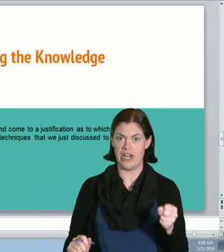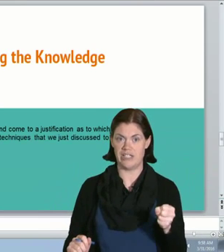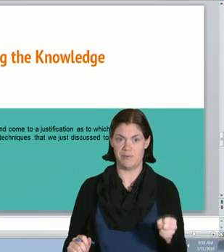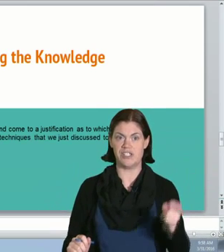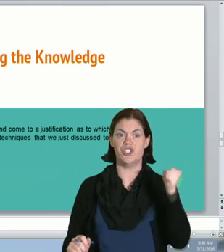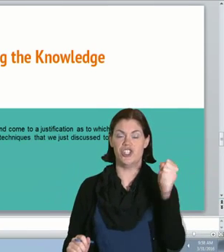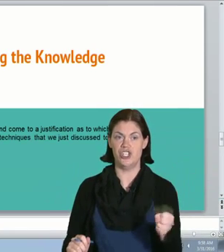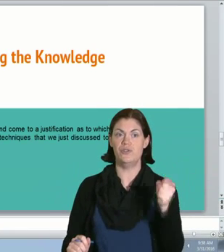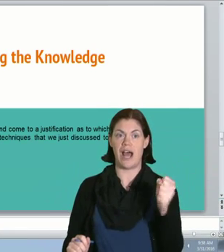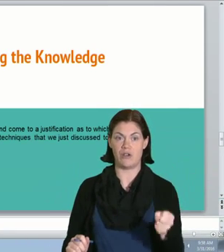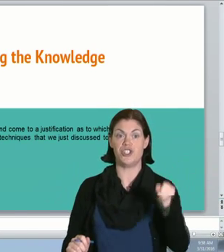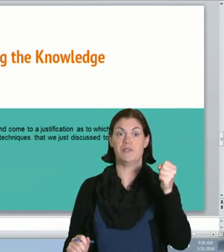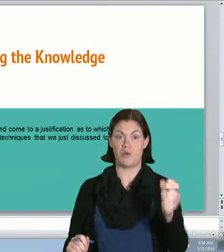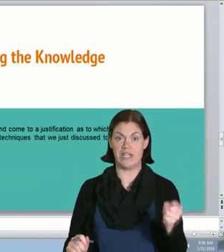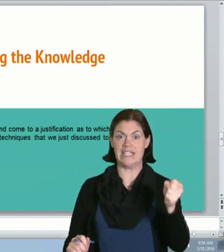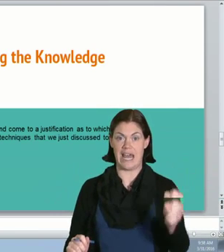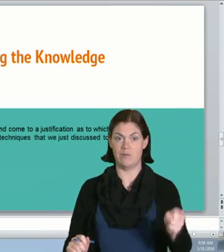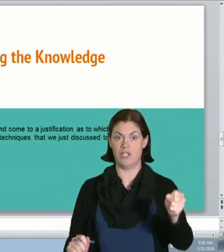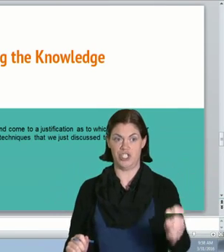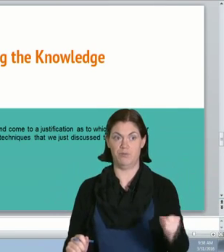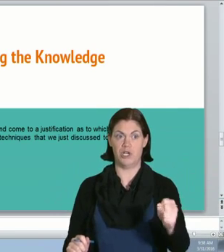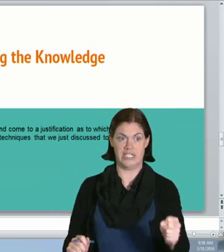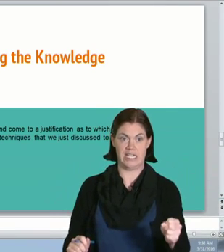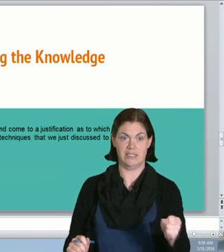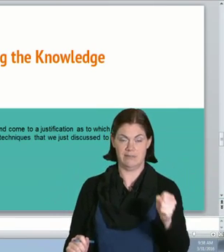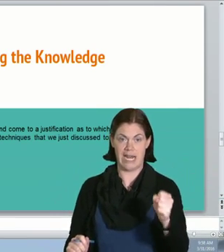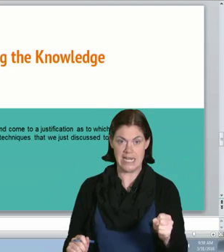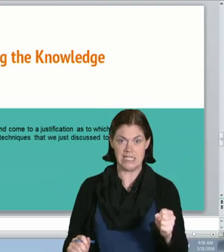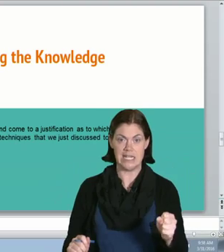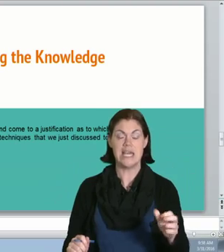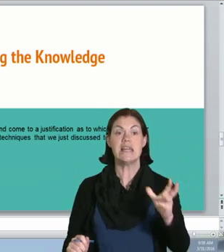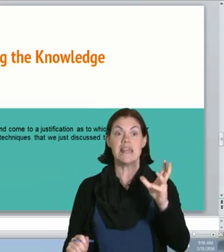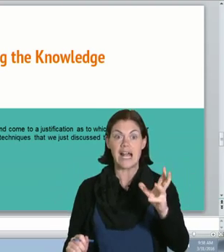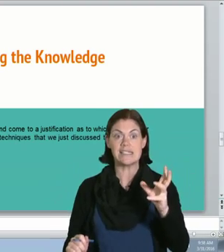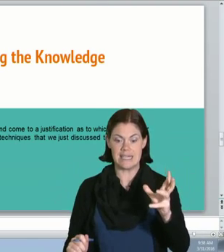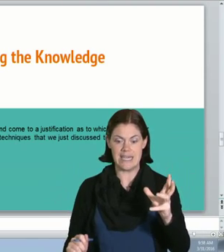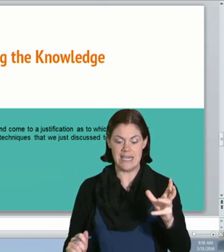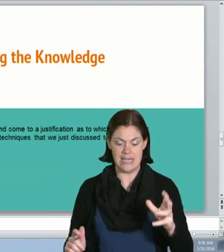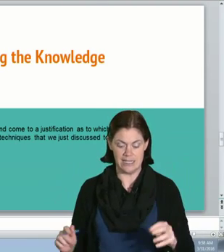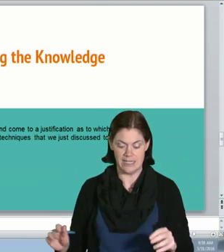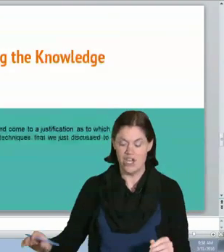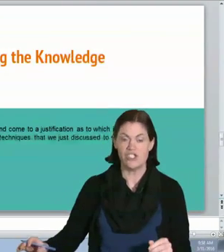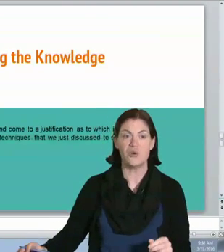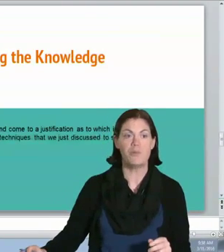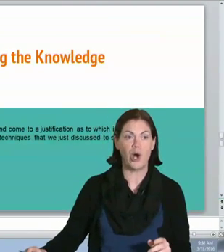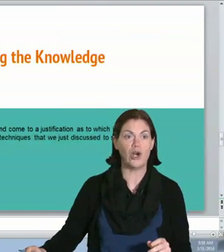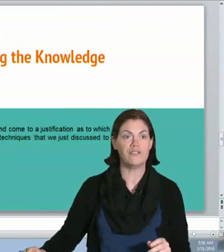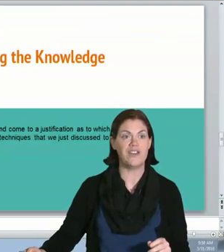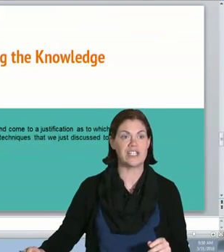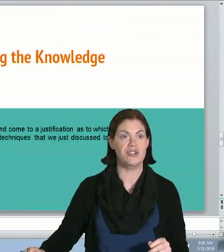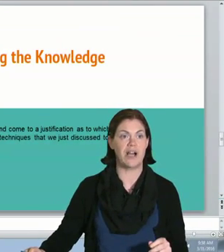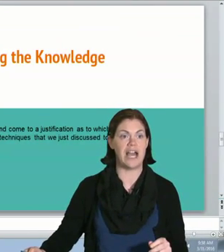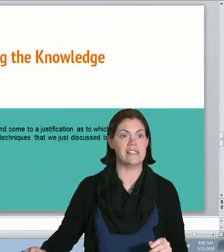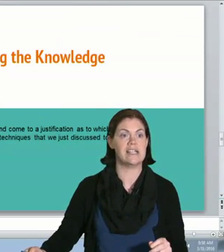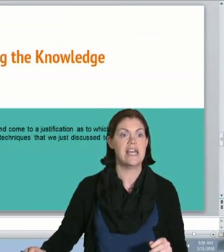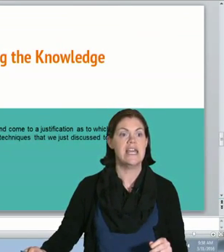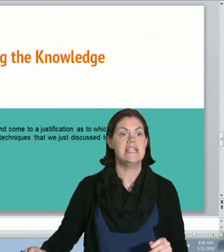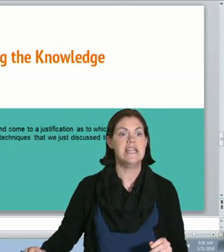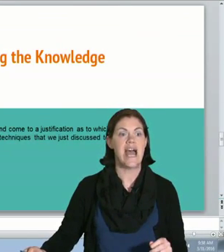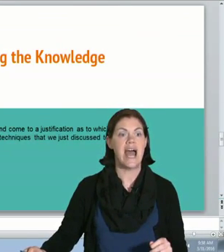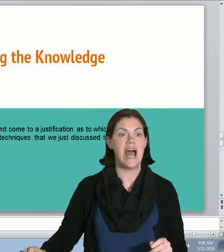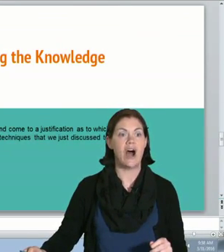who her audience was and she knew how she was going to get what she wanted, right? That's key. So perfect, you